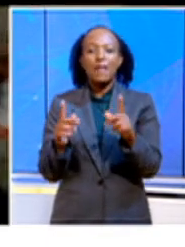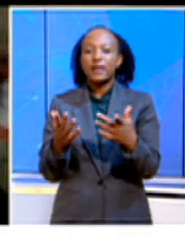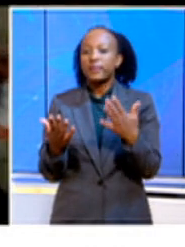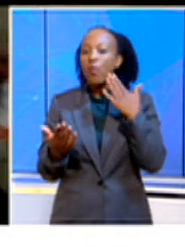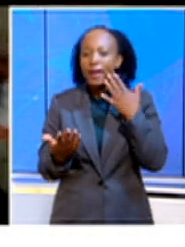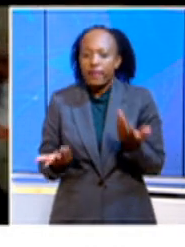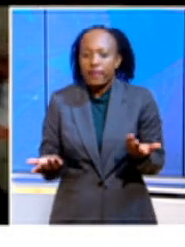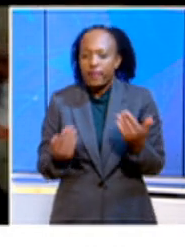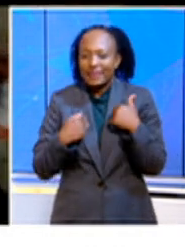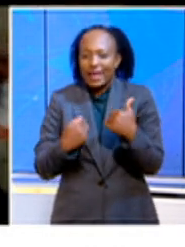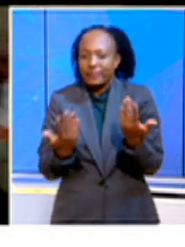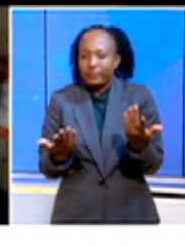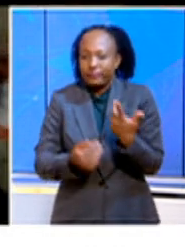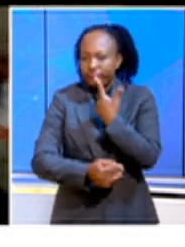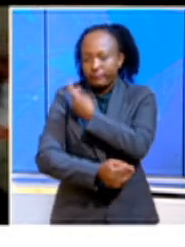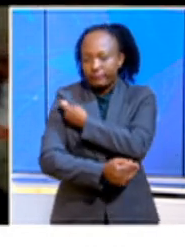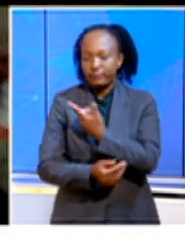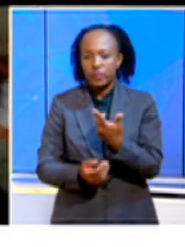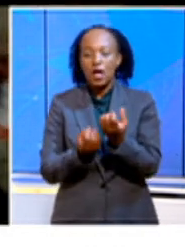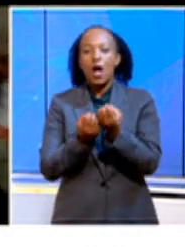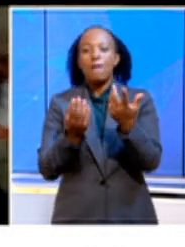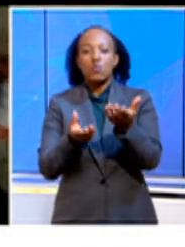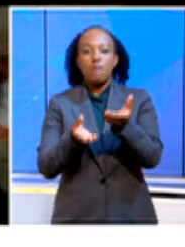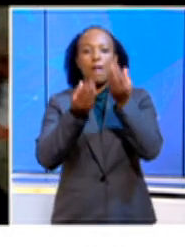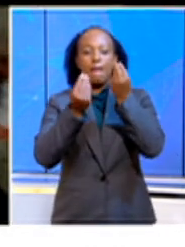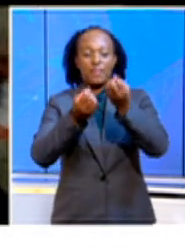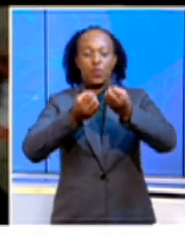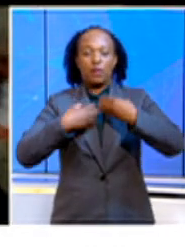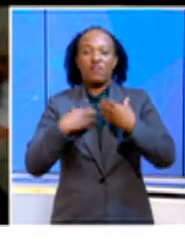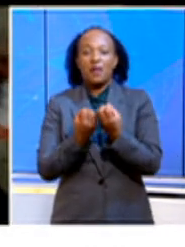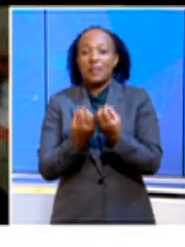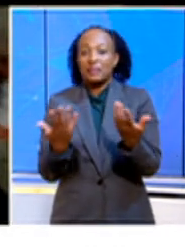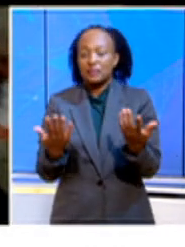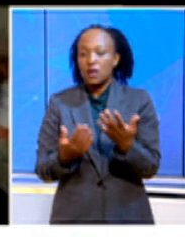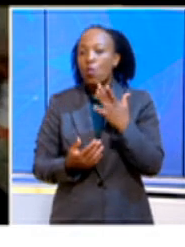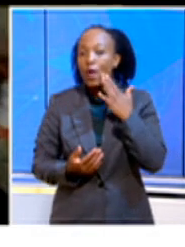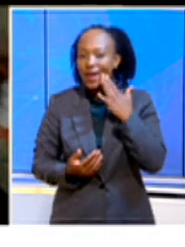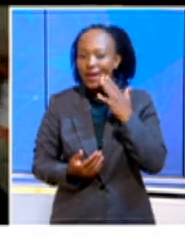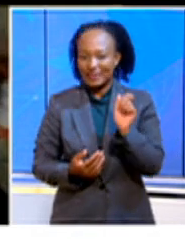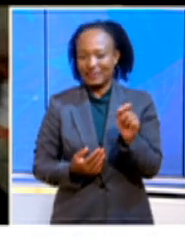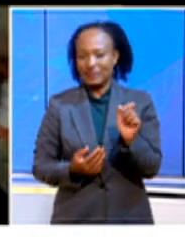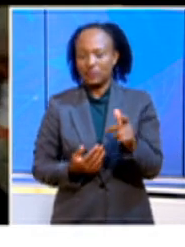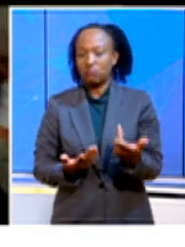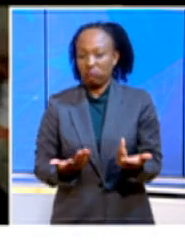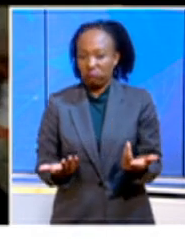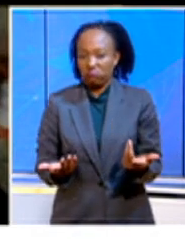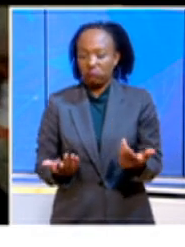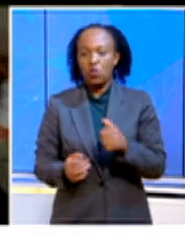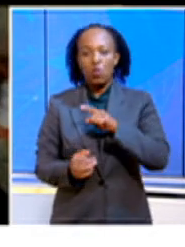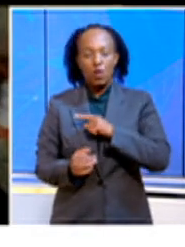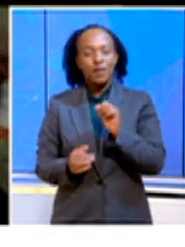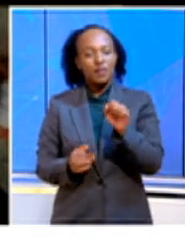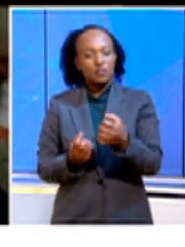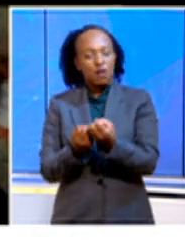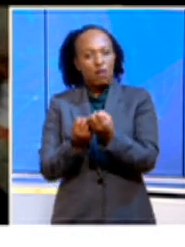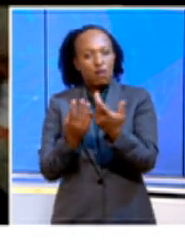rollout will begin and how many doses we will get at what point in time. So there's still a lot to